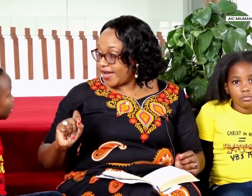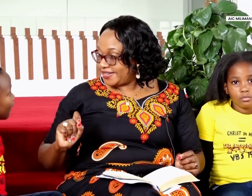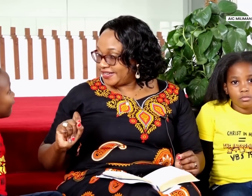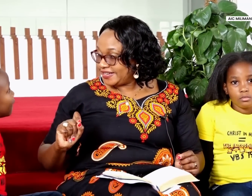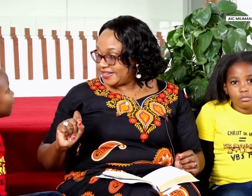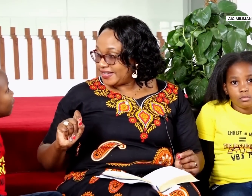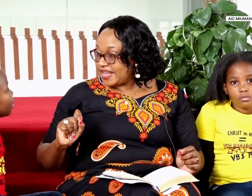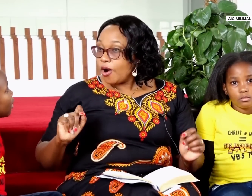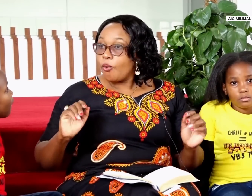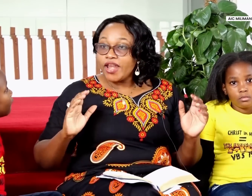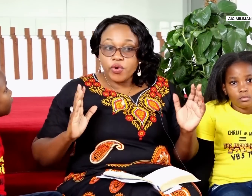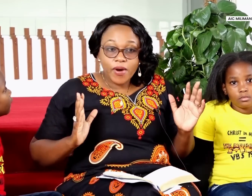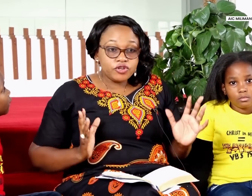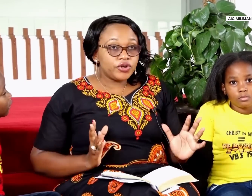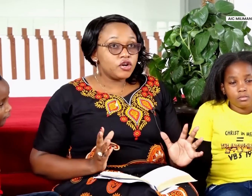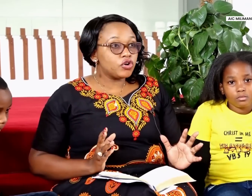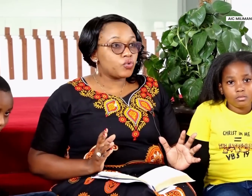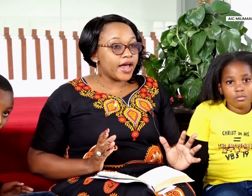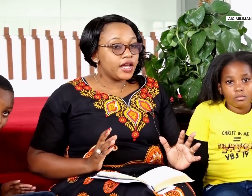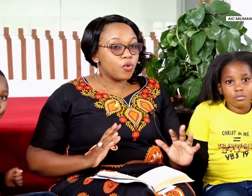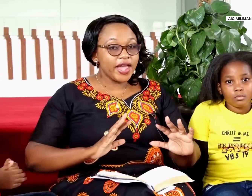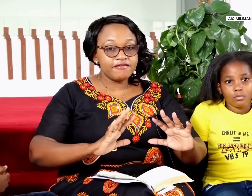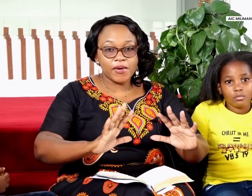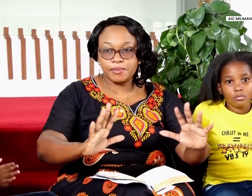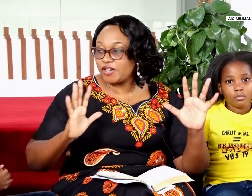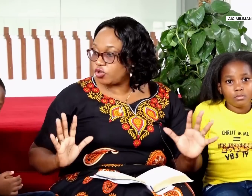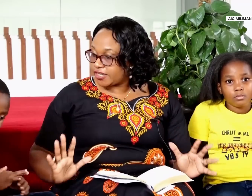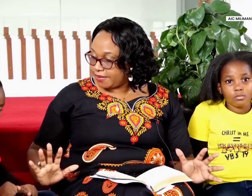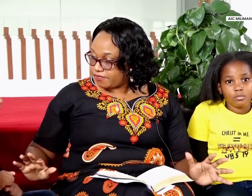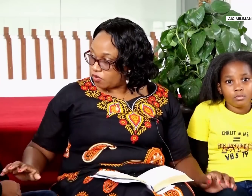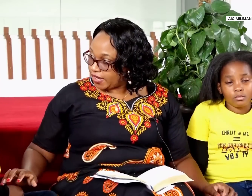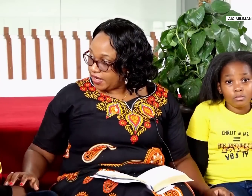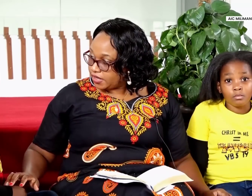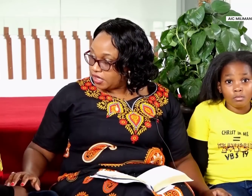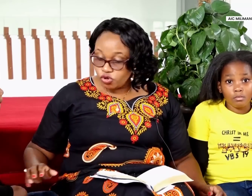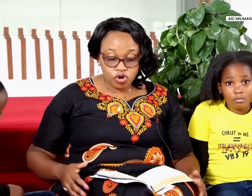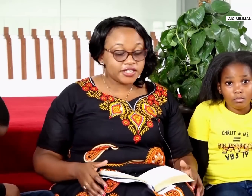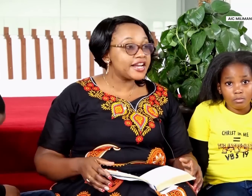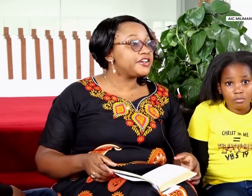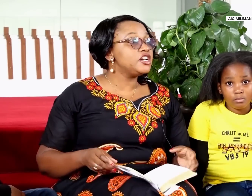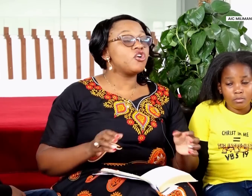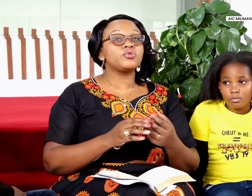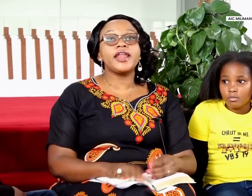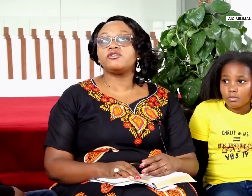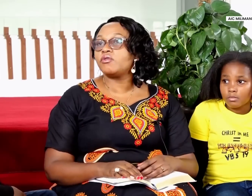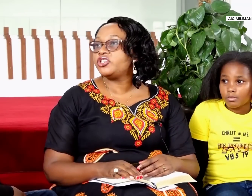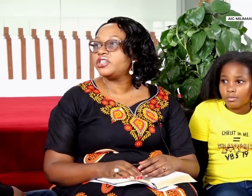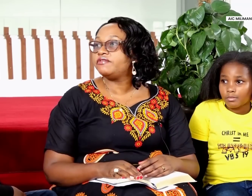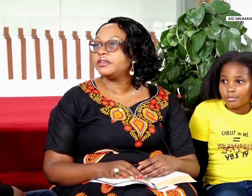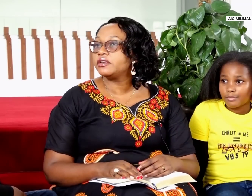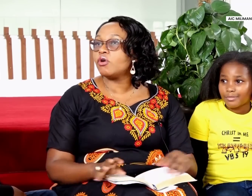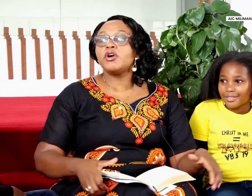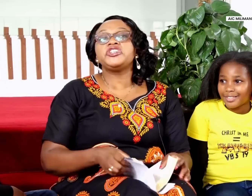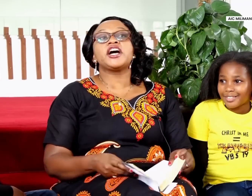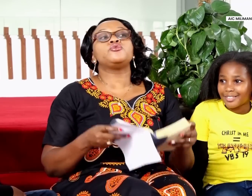God's word. When we want to read God's word, we have our special time, okay? You don't start reading God's word and you are watching